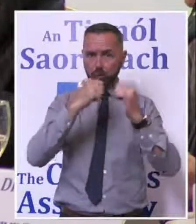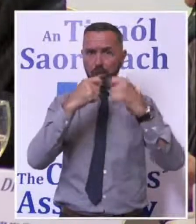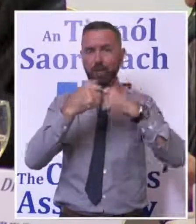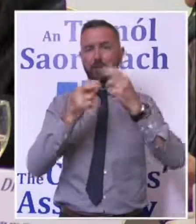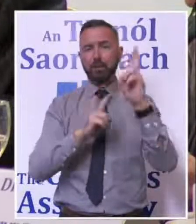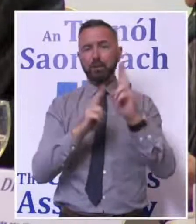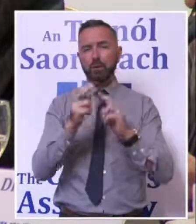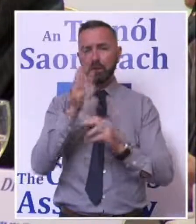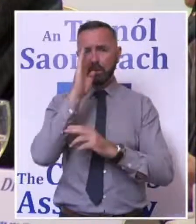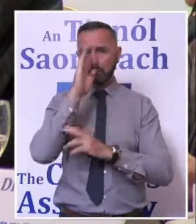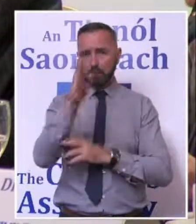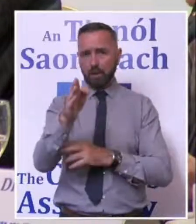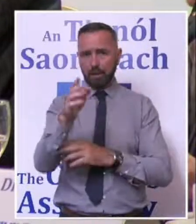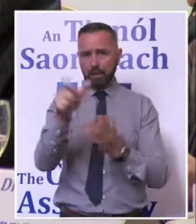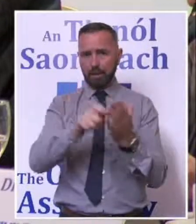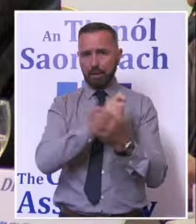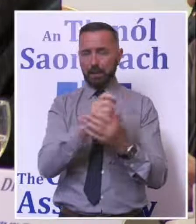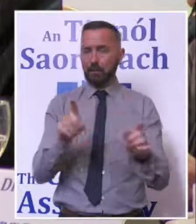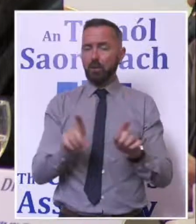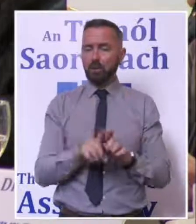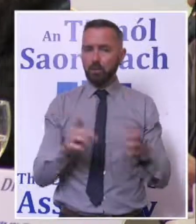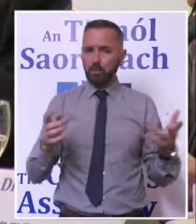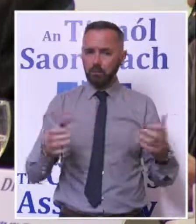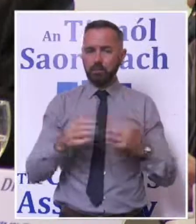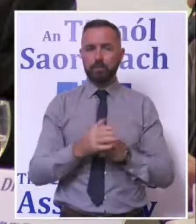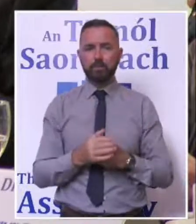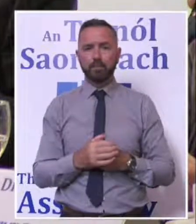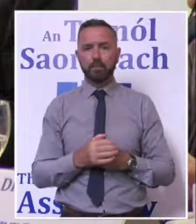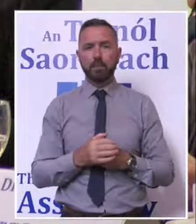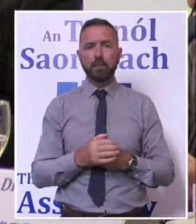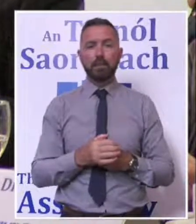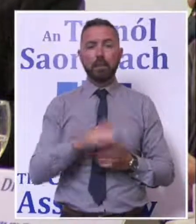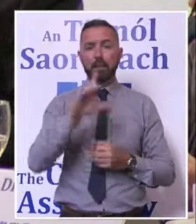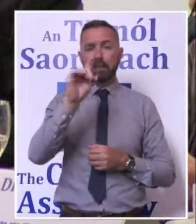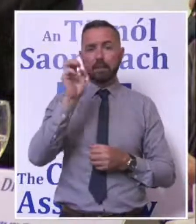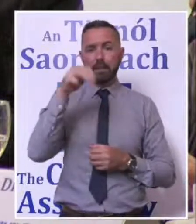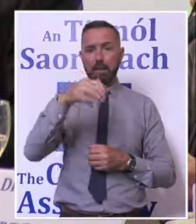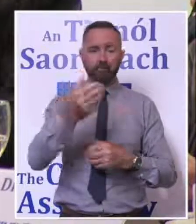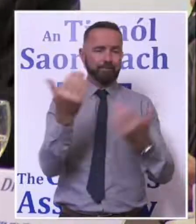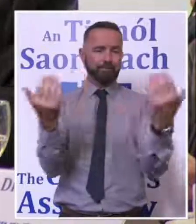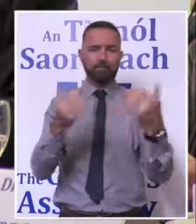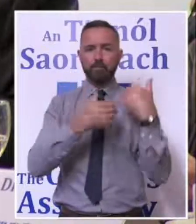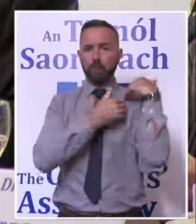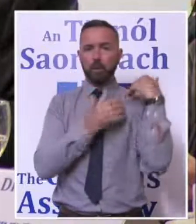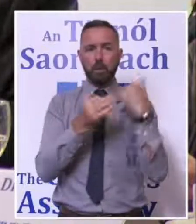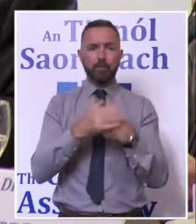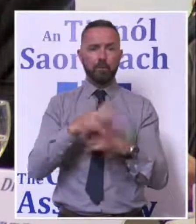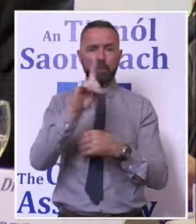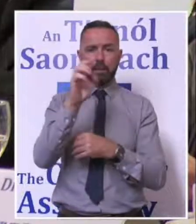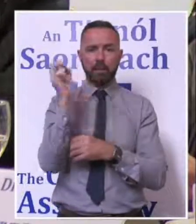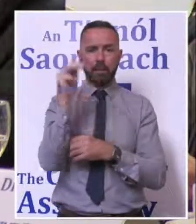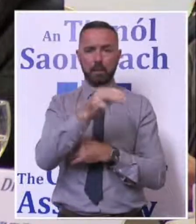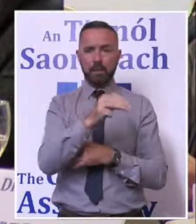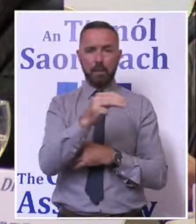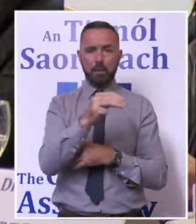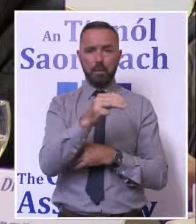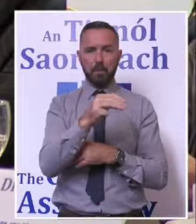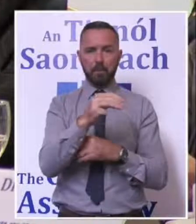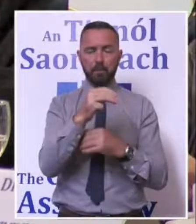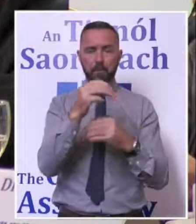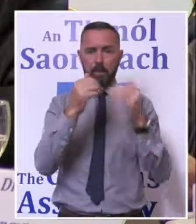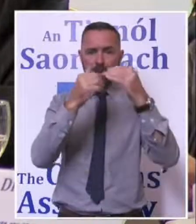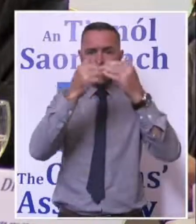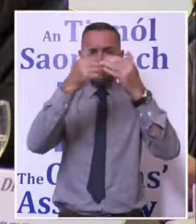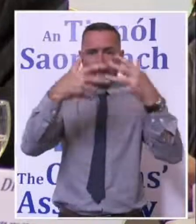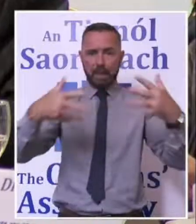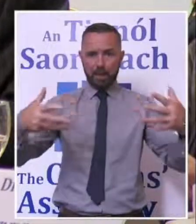probably should be directly elected as well. And that directly elected mayor is responsible to a directly elected tier